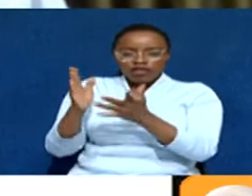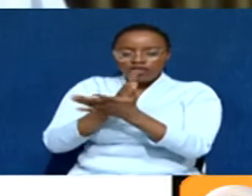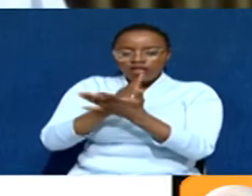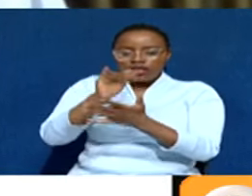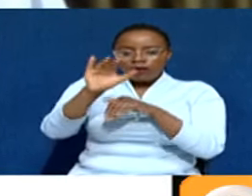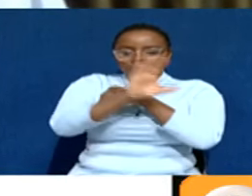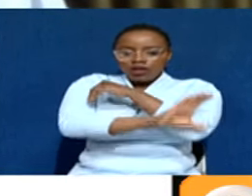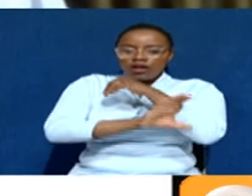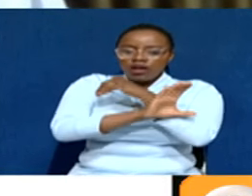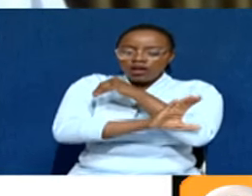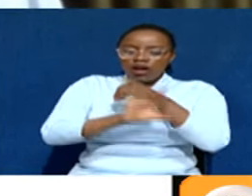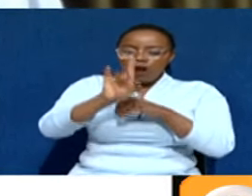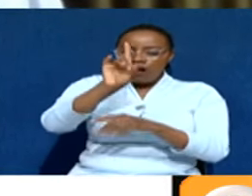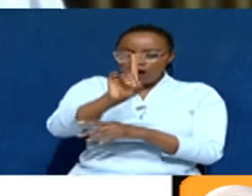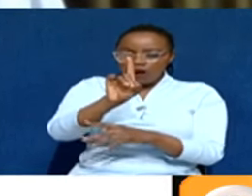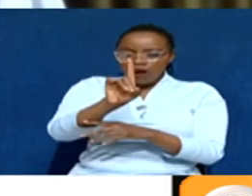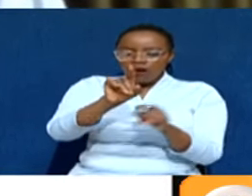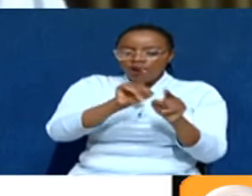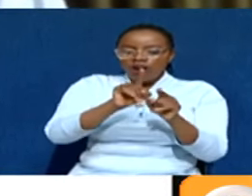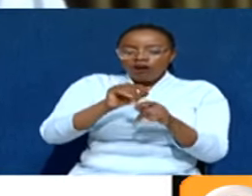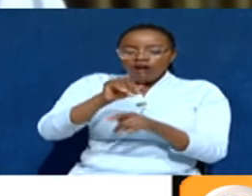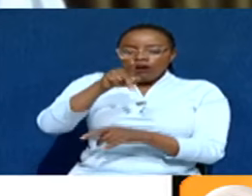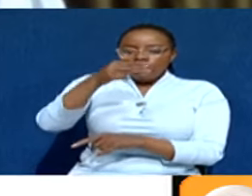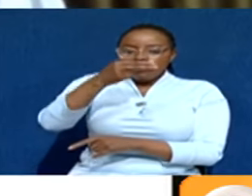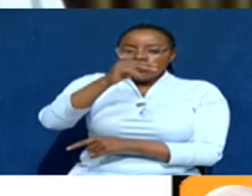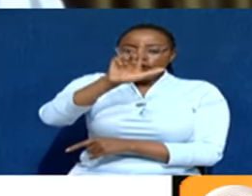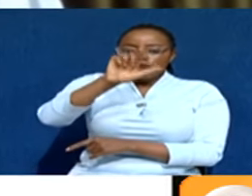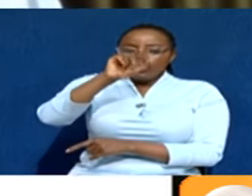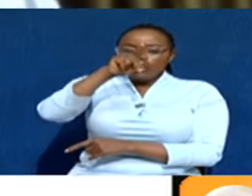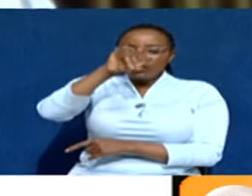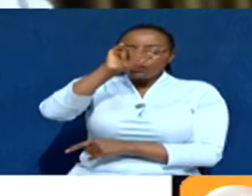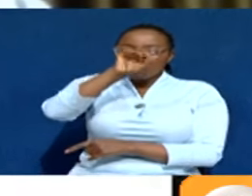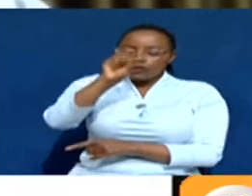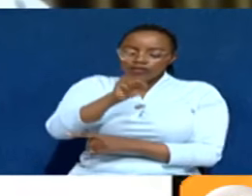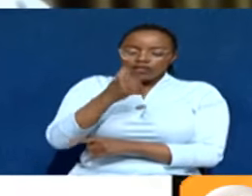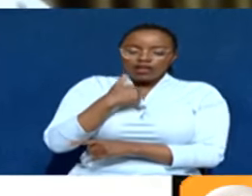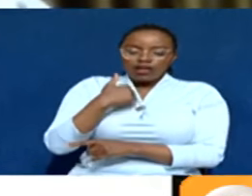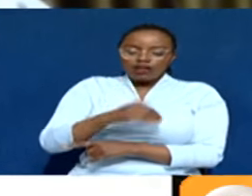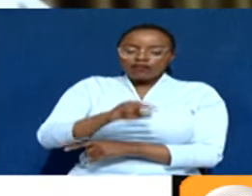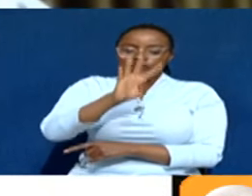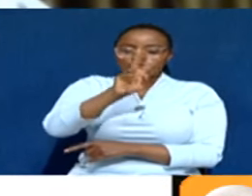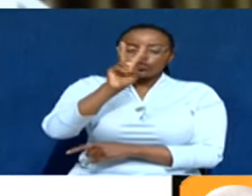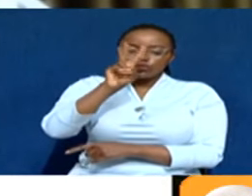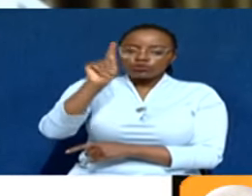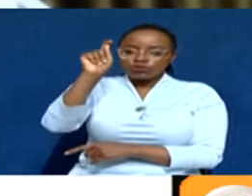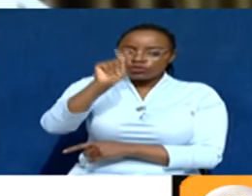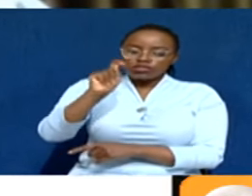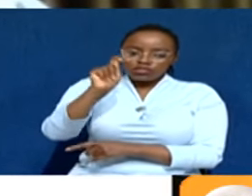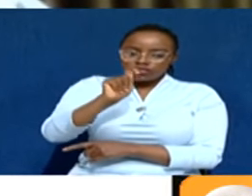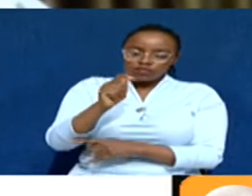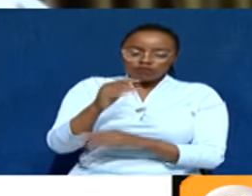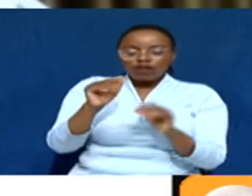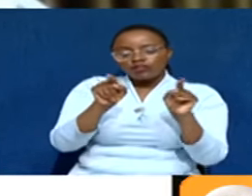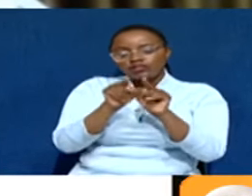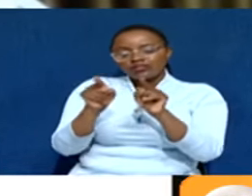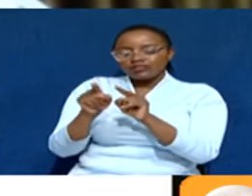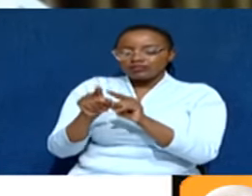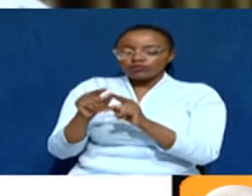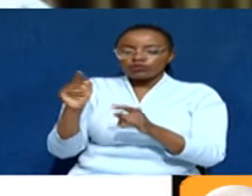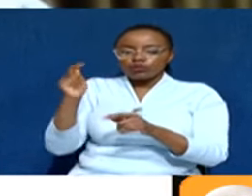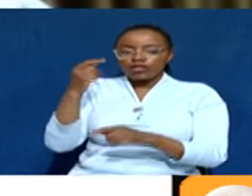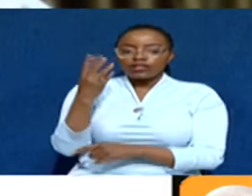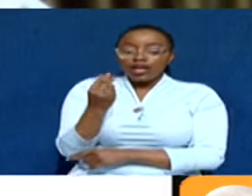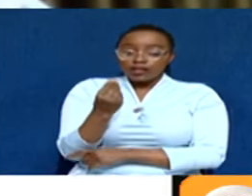sector in their country. One of them is Philippines, who now earn over 42 trillion Kenya equivalent Kenya